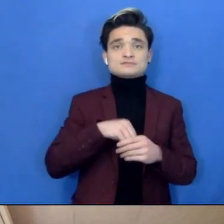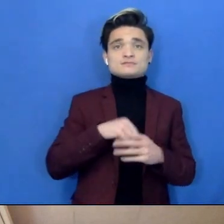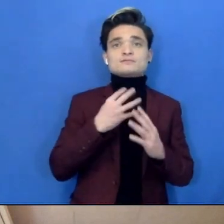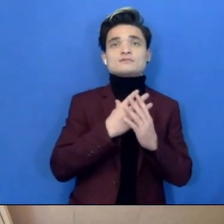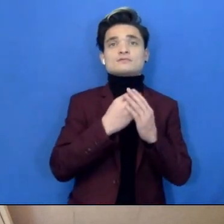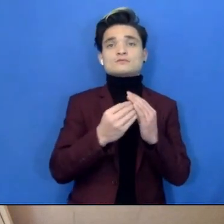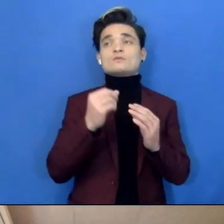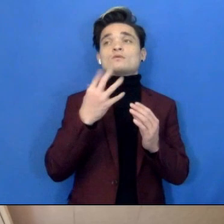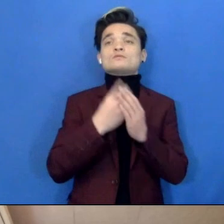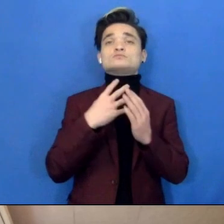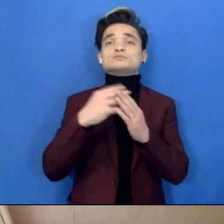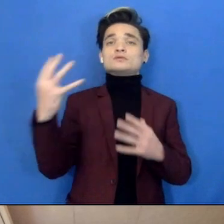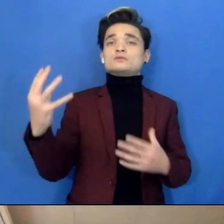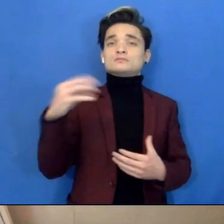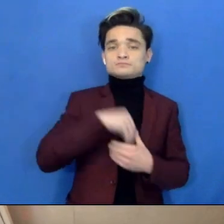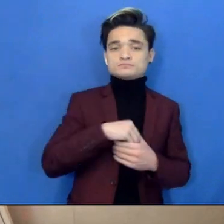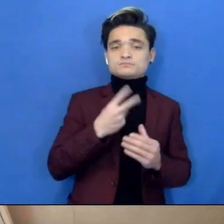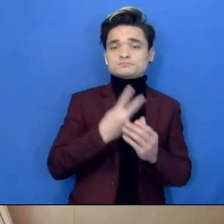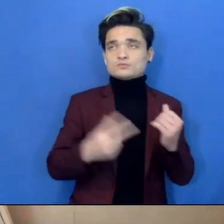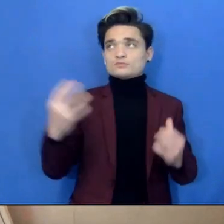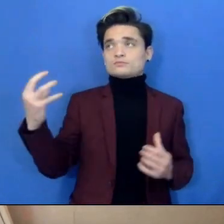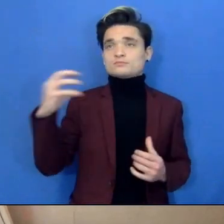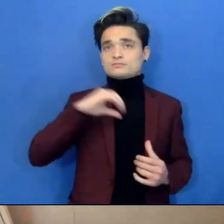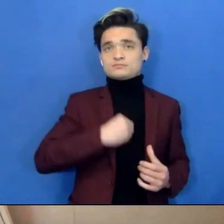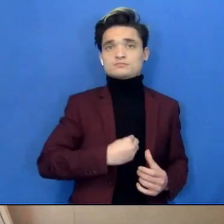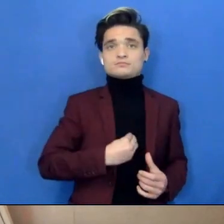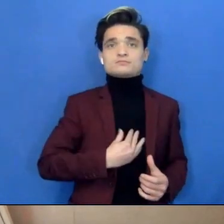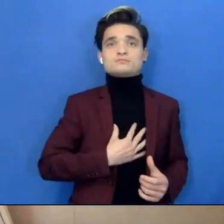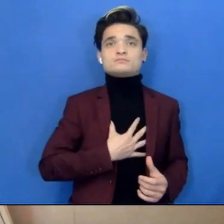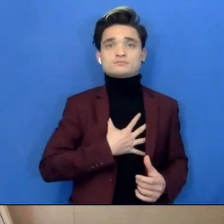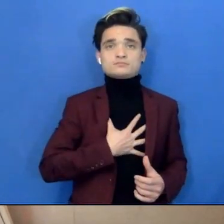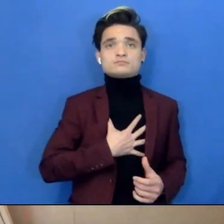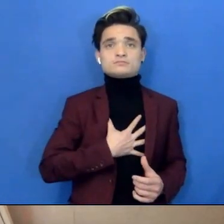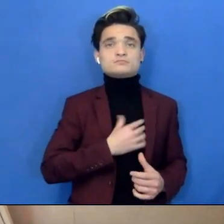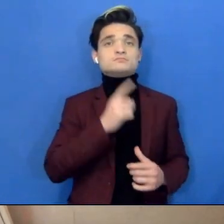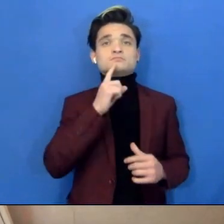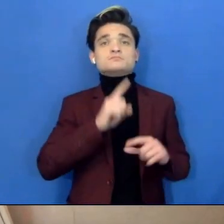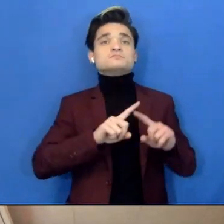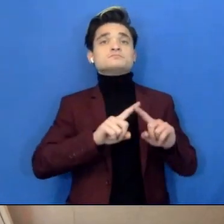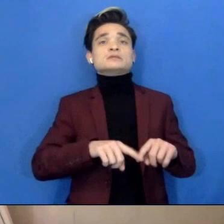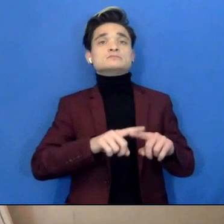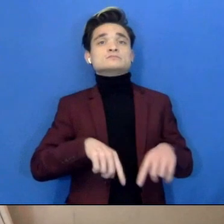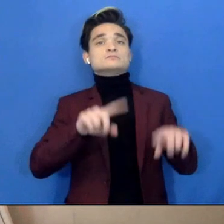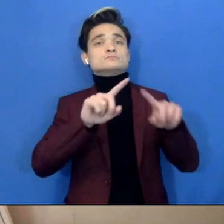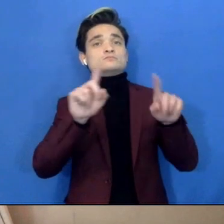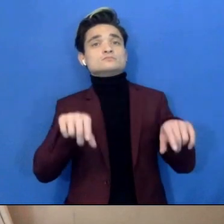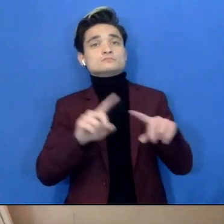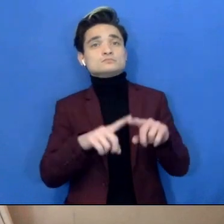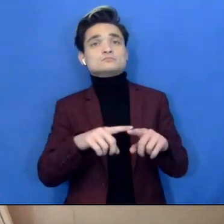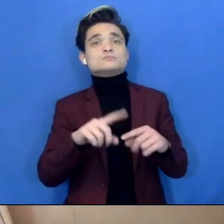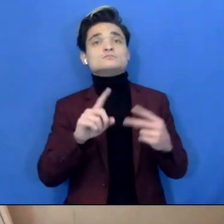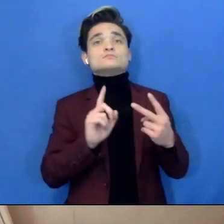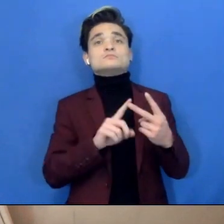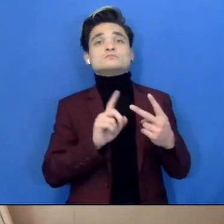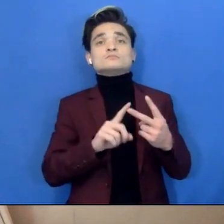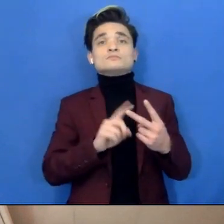if we're performing on a screen or we're performing live, there's 2 different contexts for the audience. So if we're performing